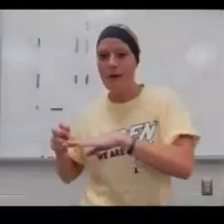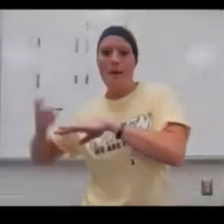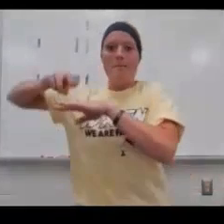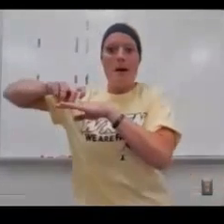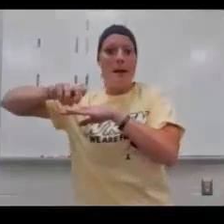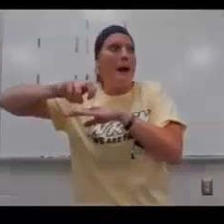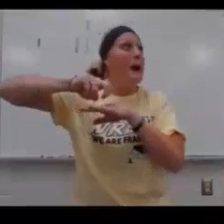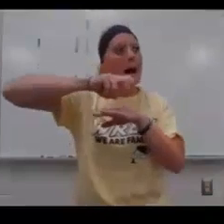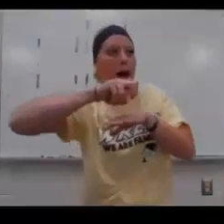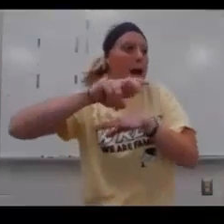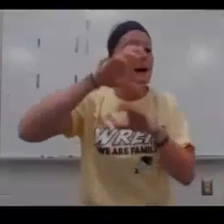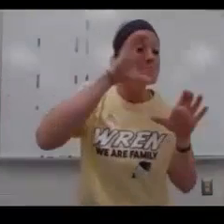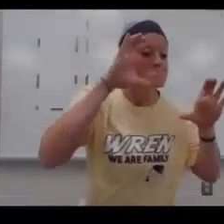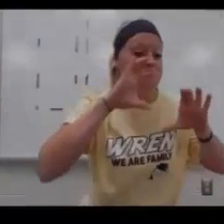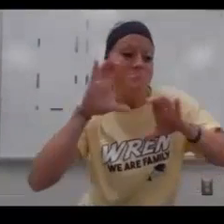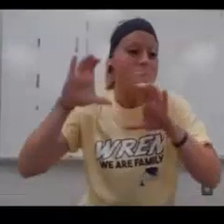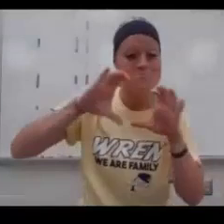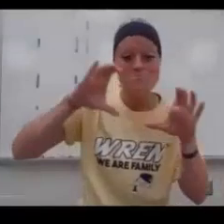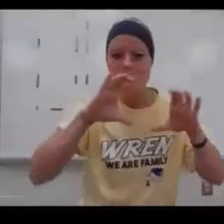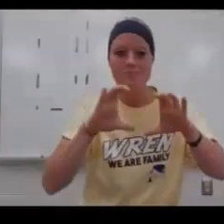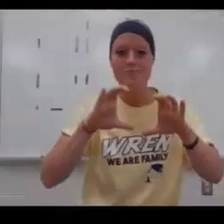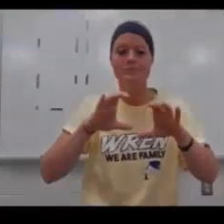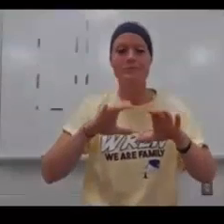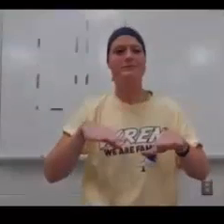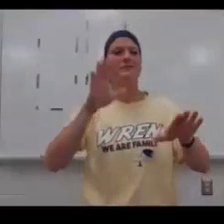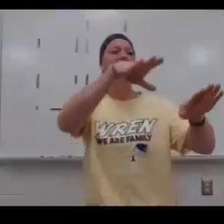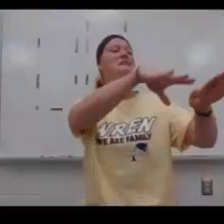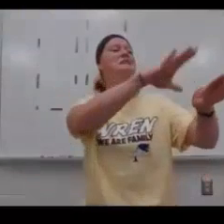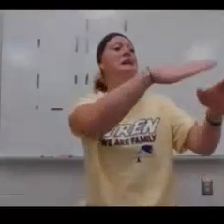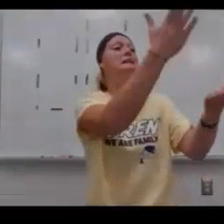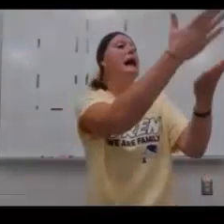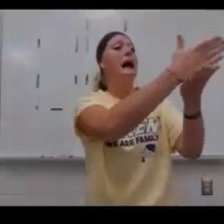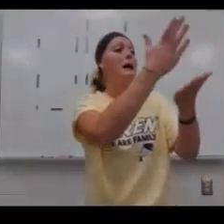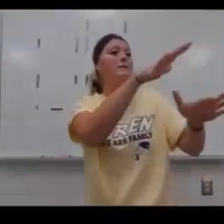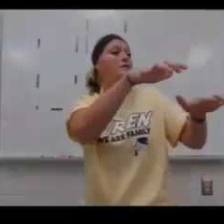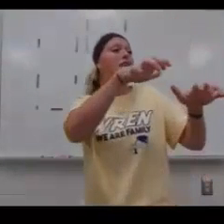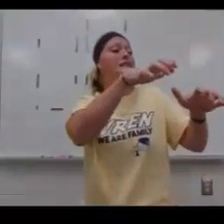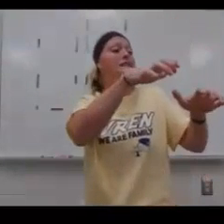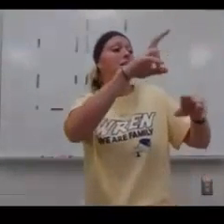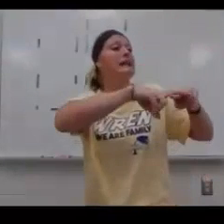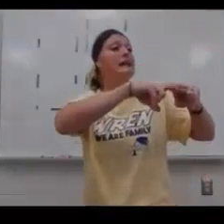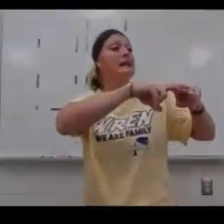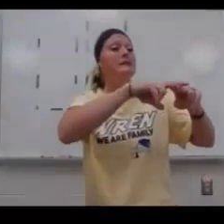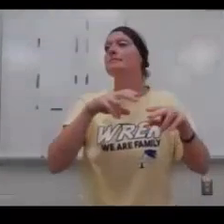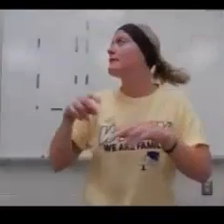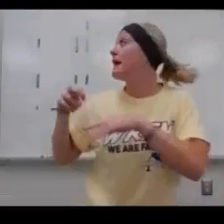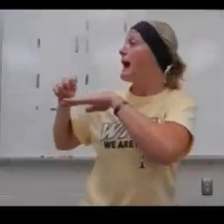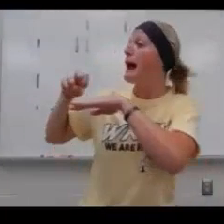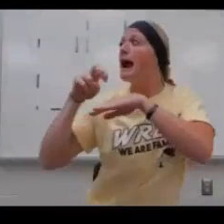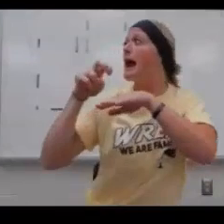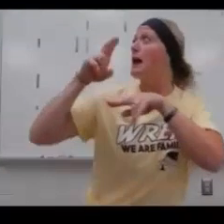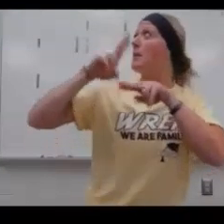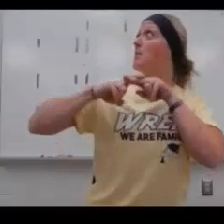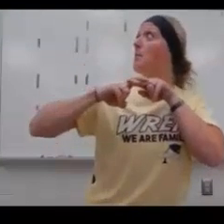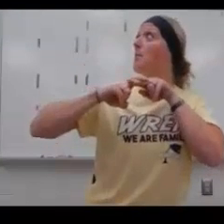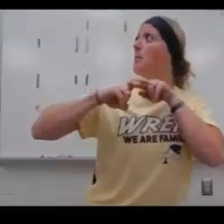for people. And the dog would jump up and run around and look for people. And then she could say, stop,